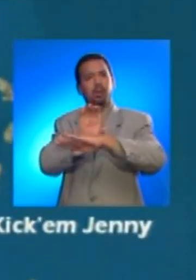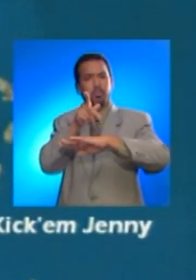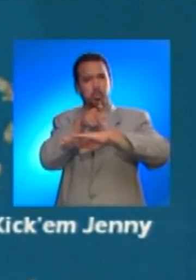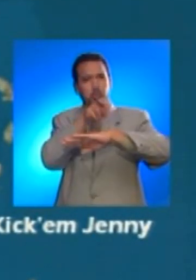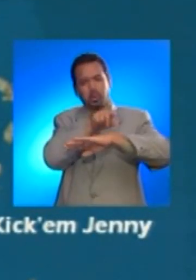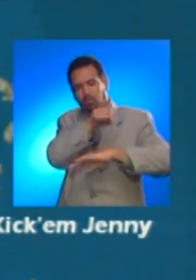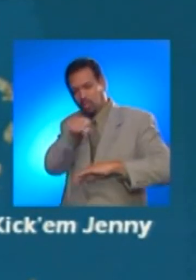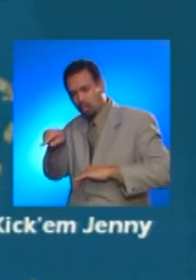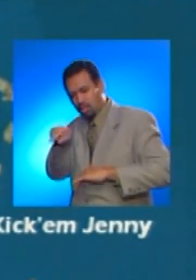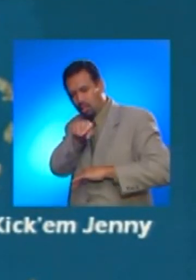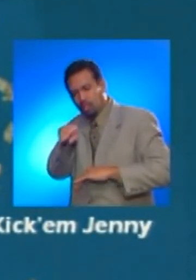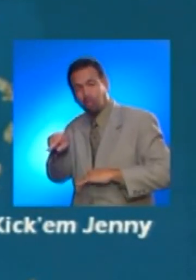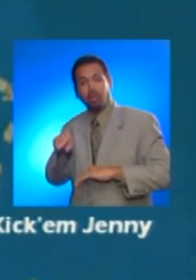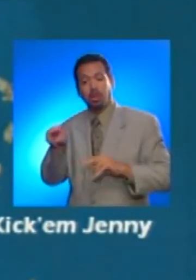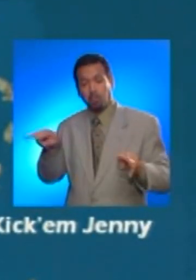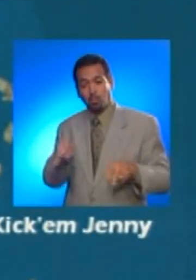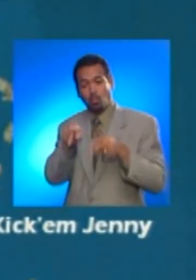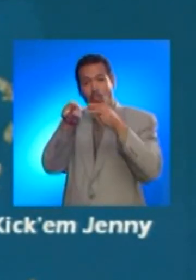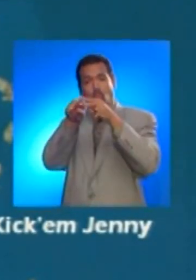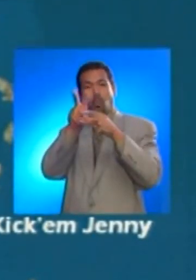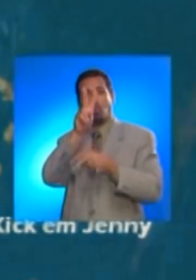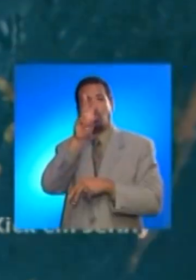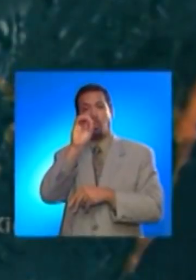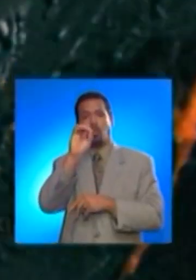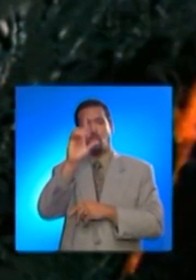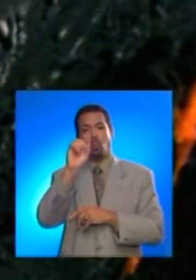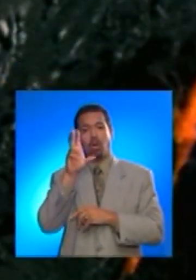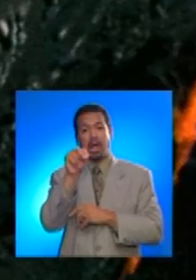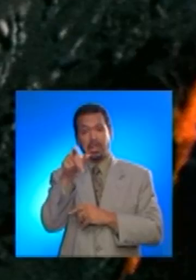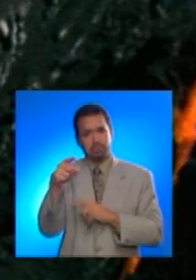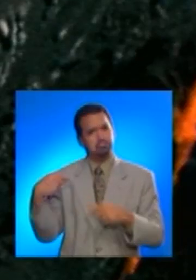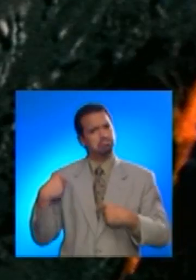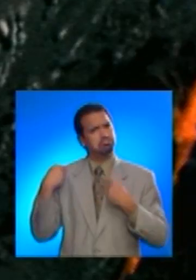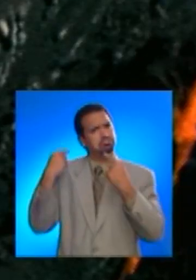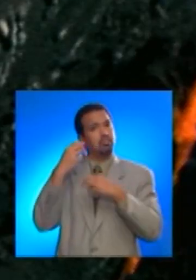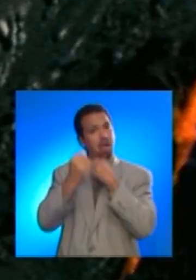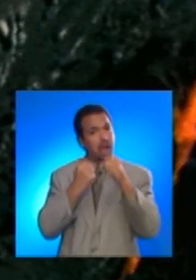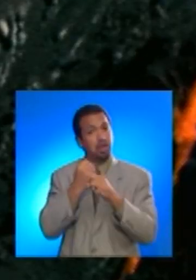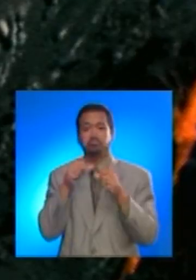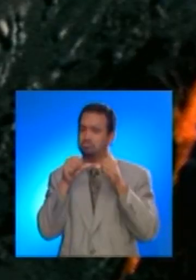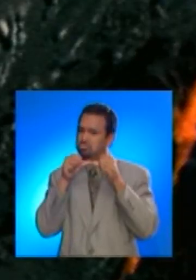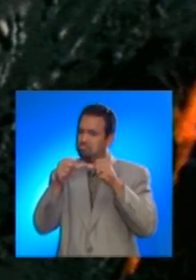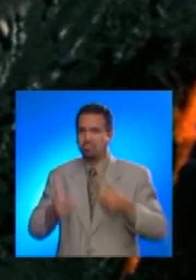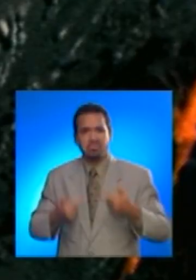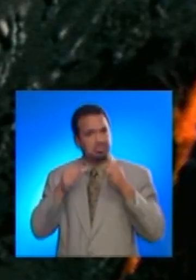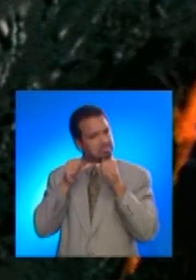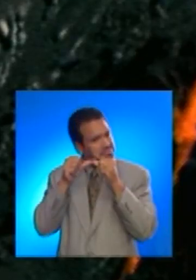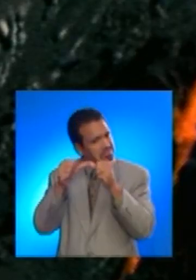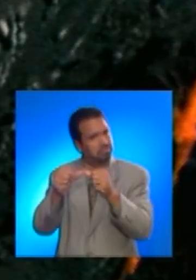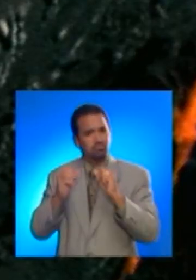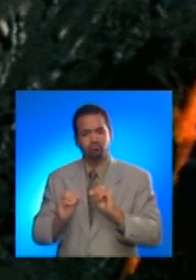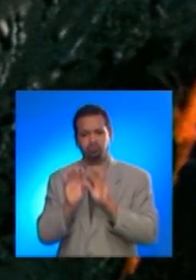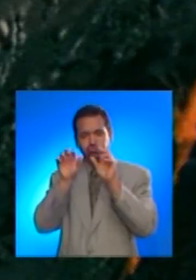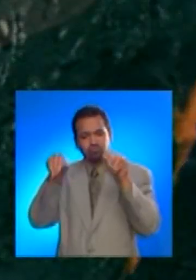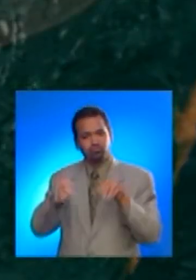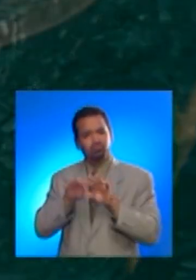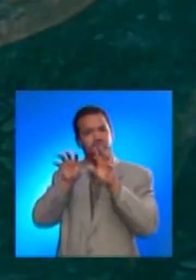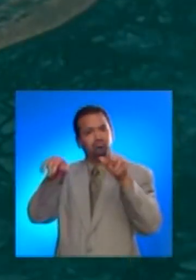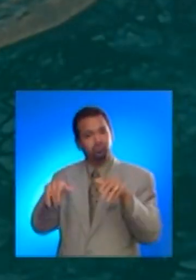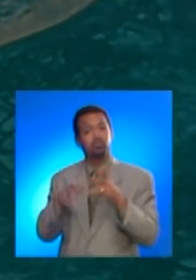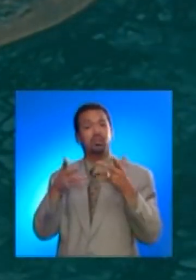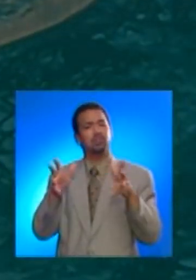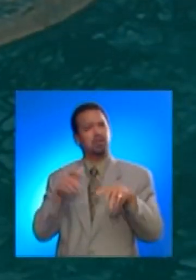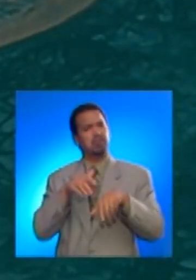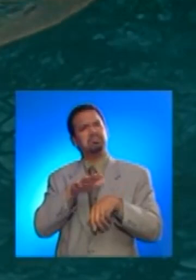the Caribbean, 450 miles away from Puerto Rico. This volcano has been active for many years. It